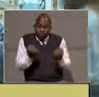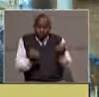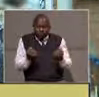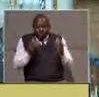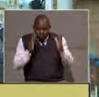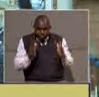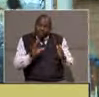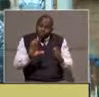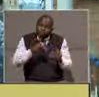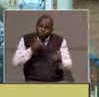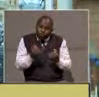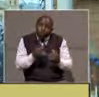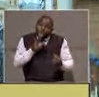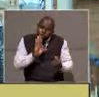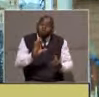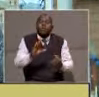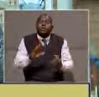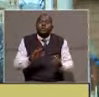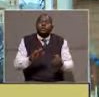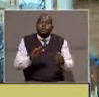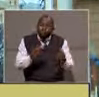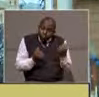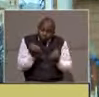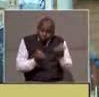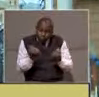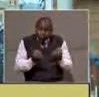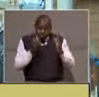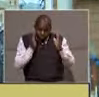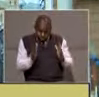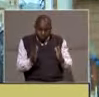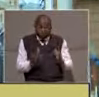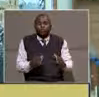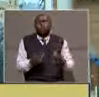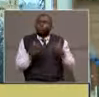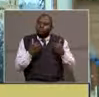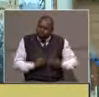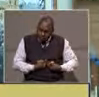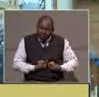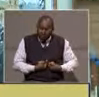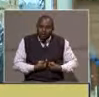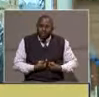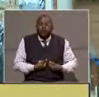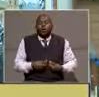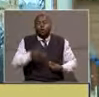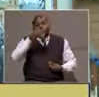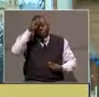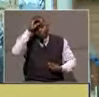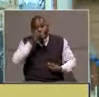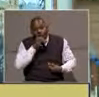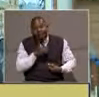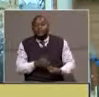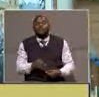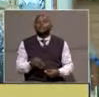is your job. This is you are the breadwinner. We are tired of seeing orphans and widows just because